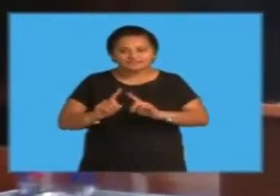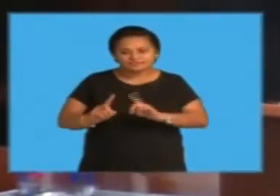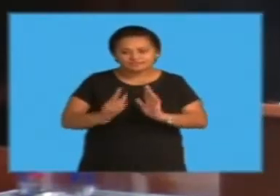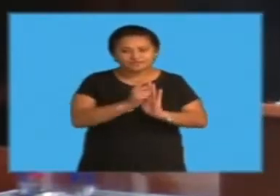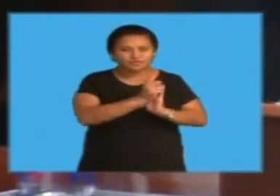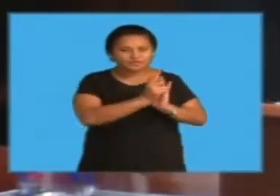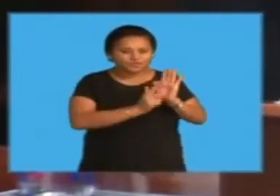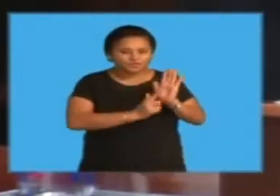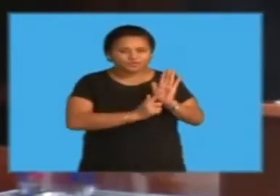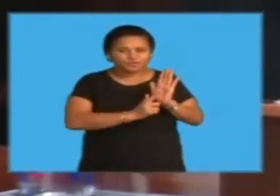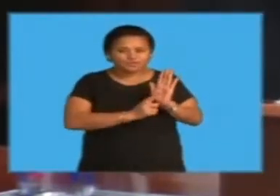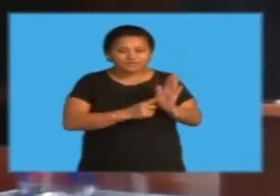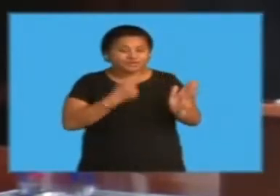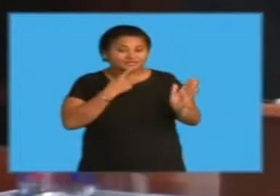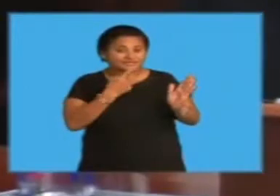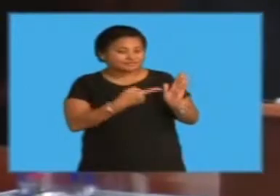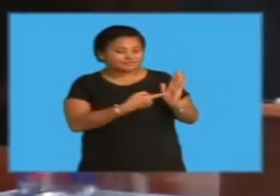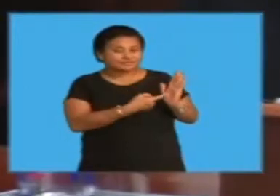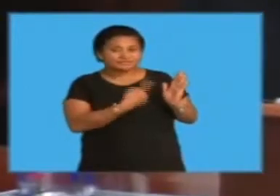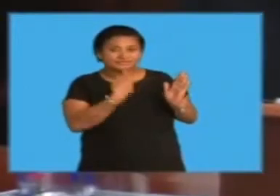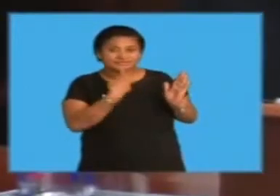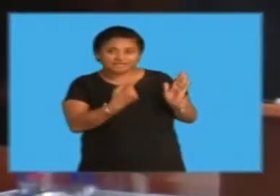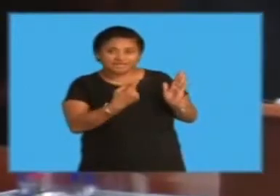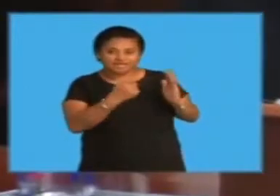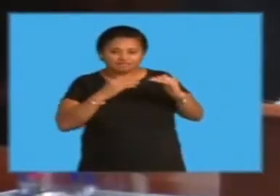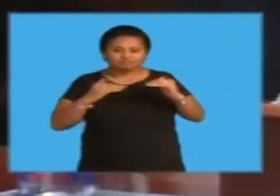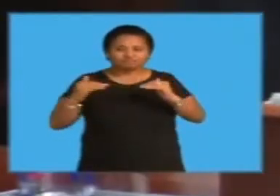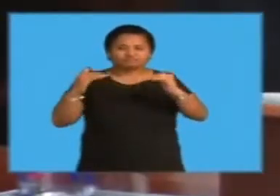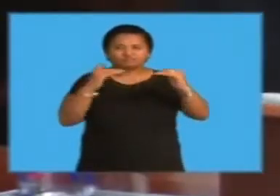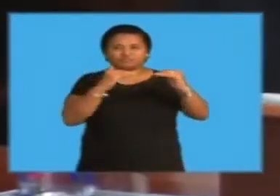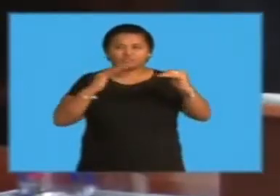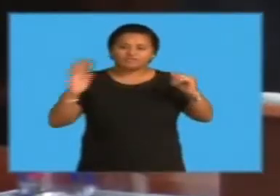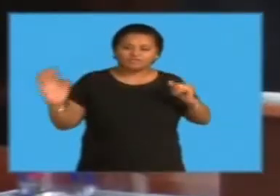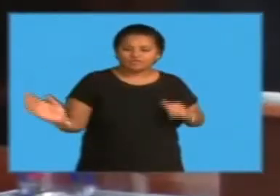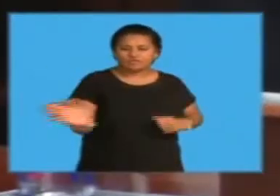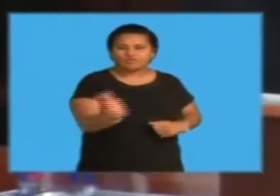all Fijians and a common identity.